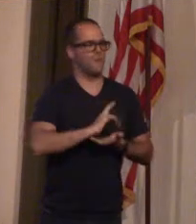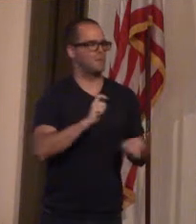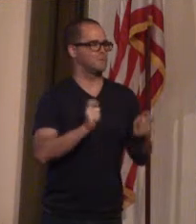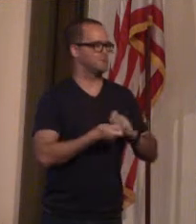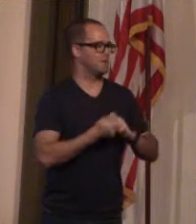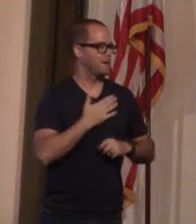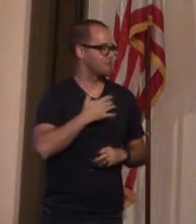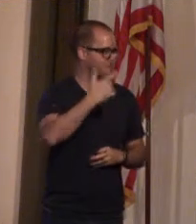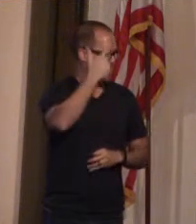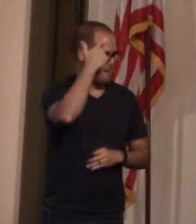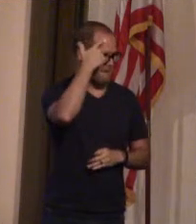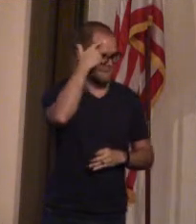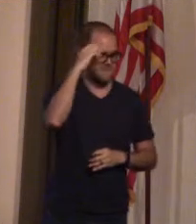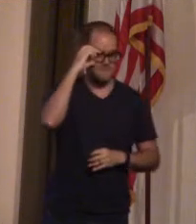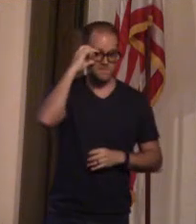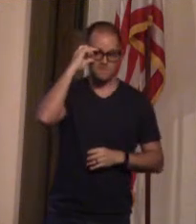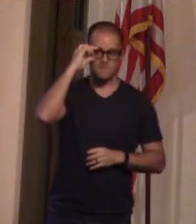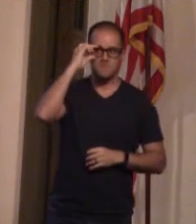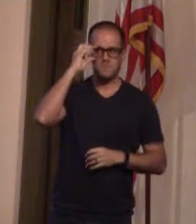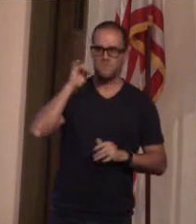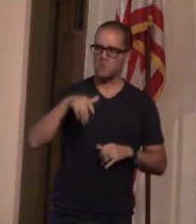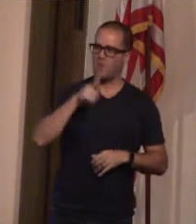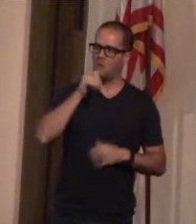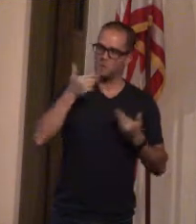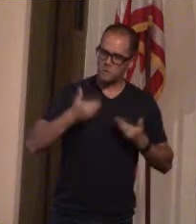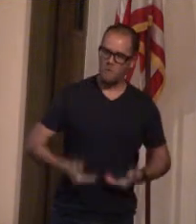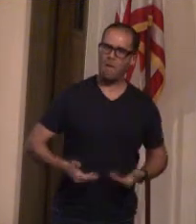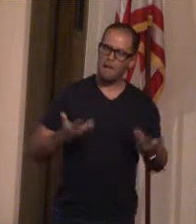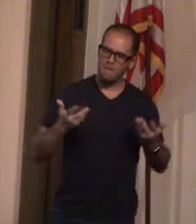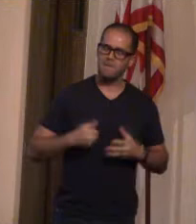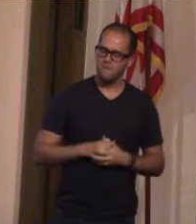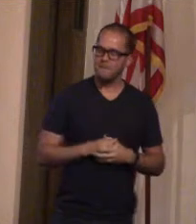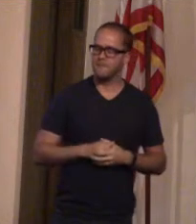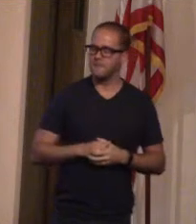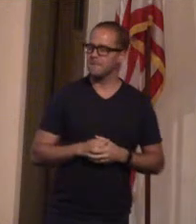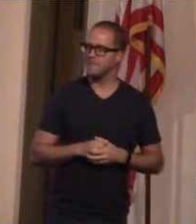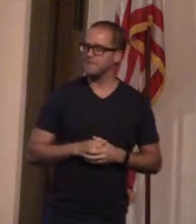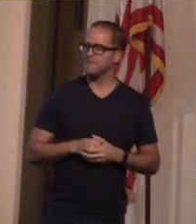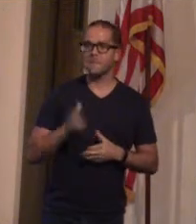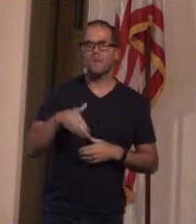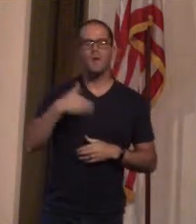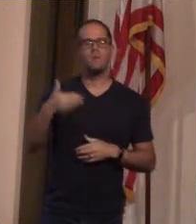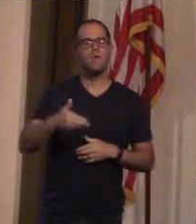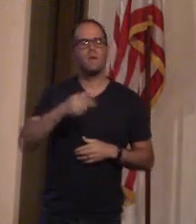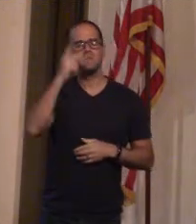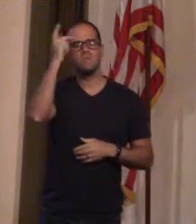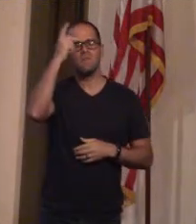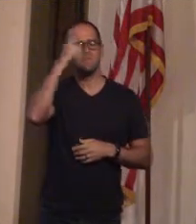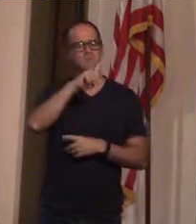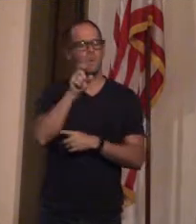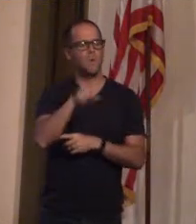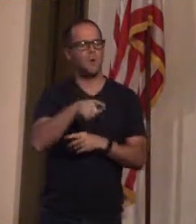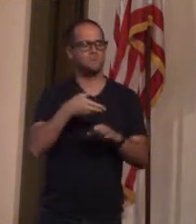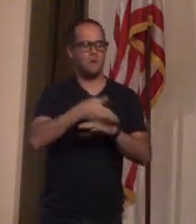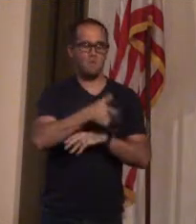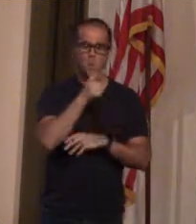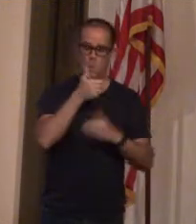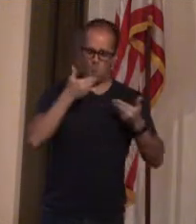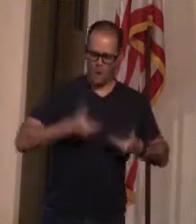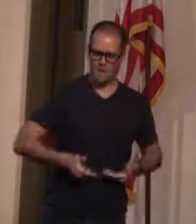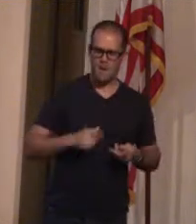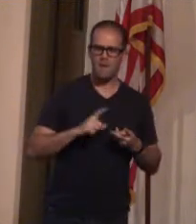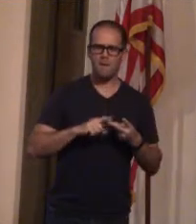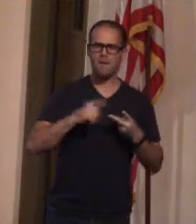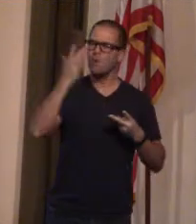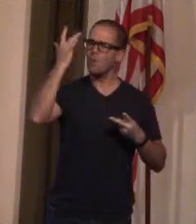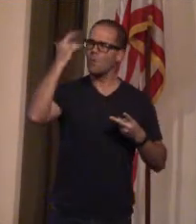That's who I am, and as Charles Fillmore and others have said, I reserve the right to change my mind. So